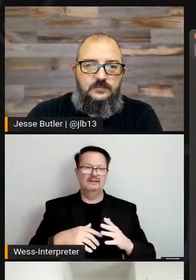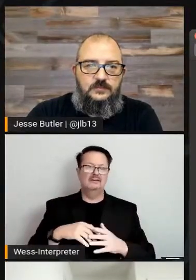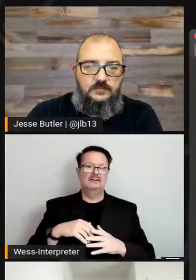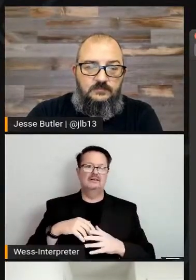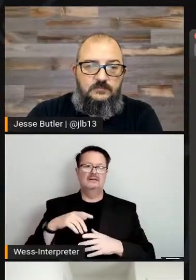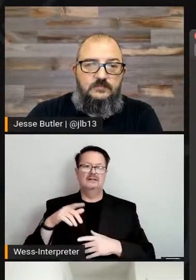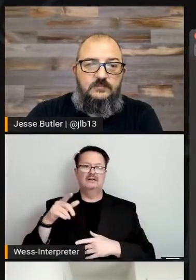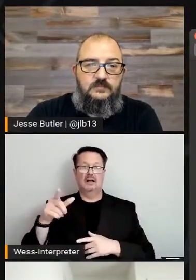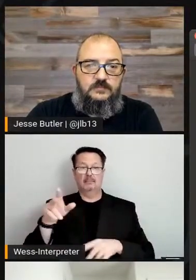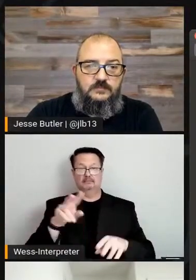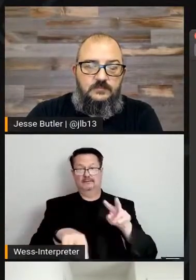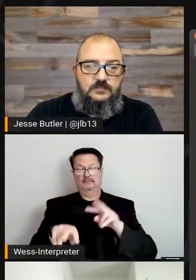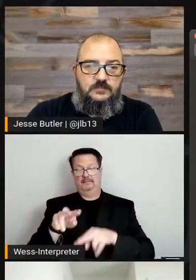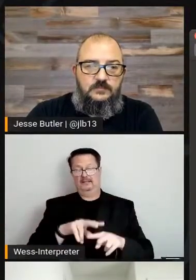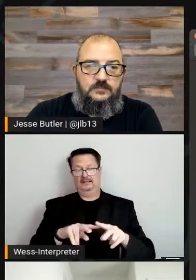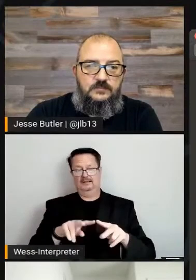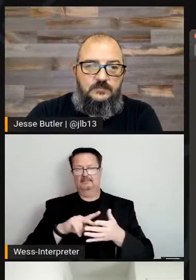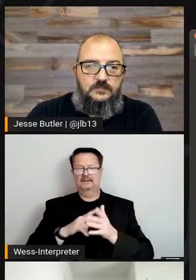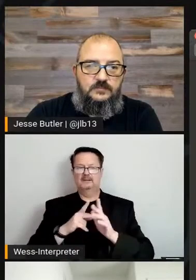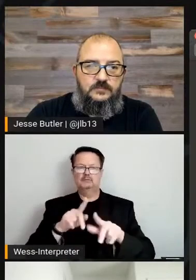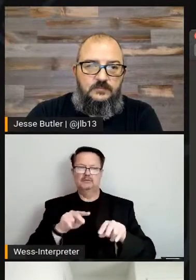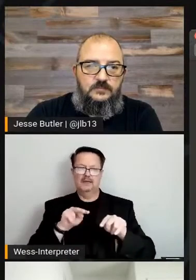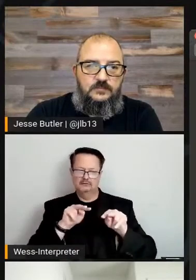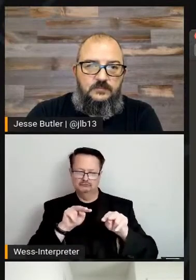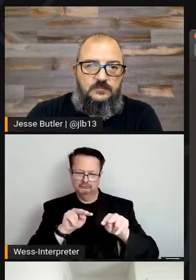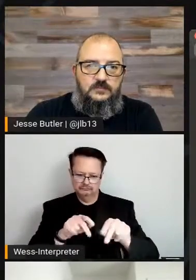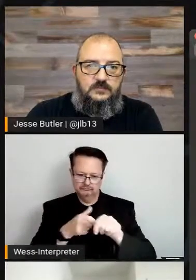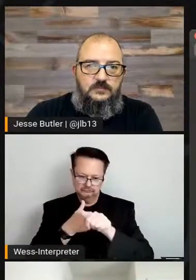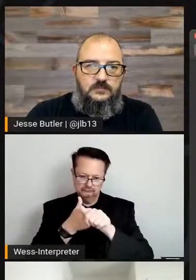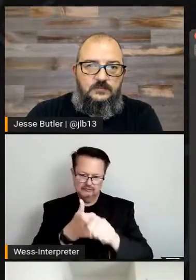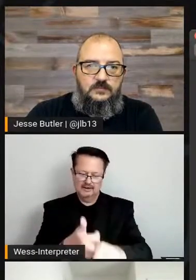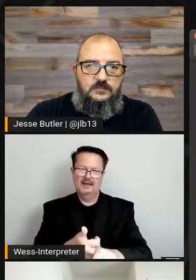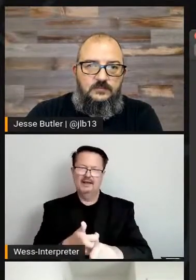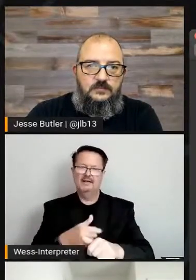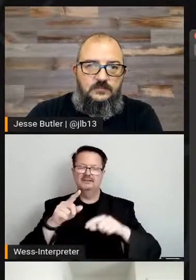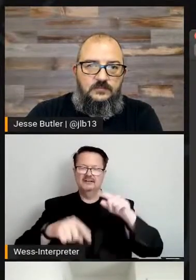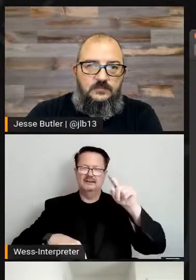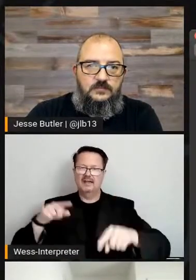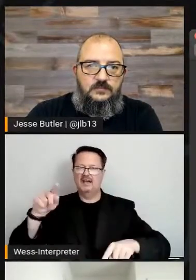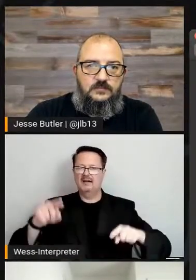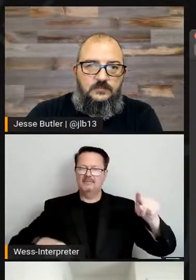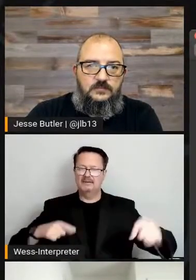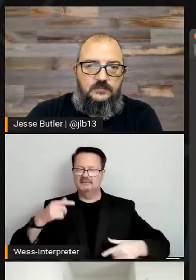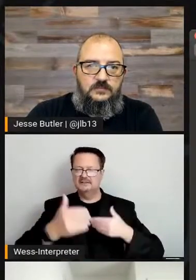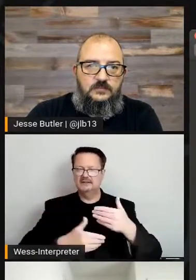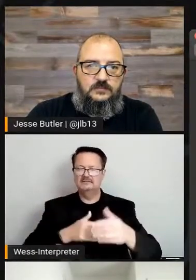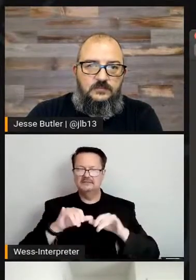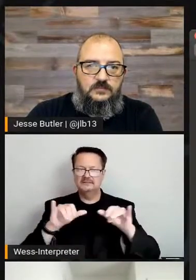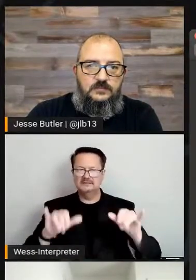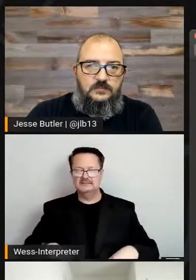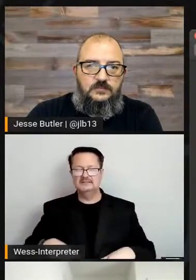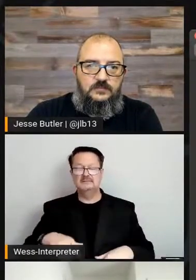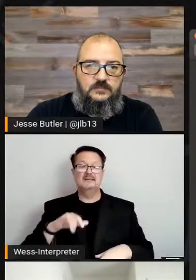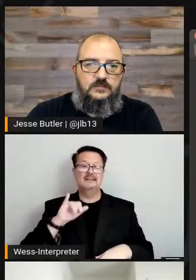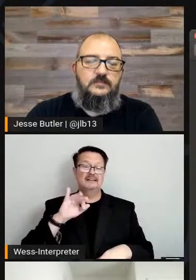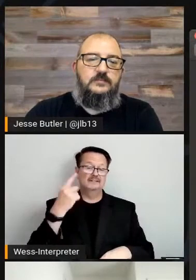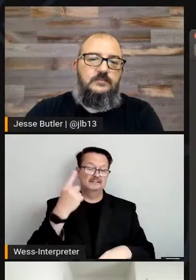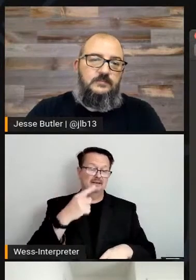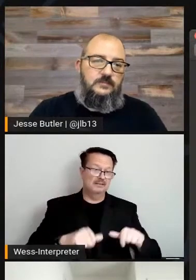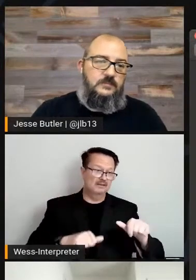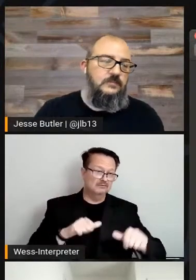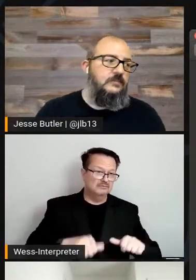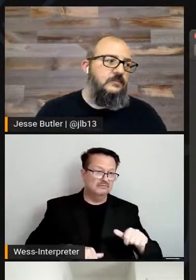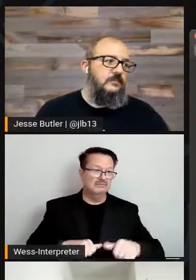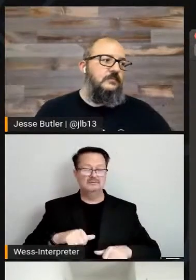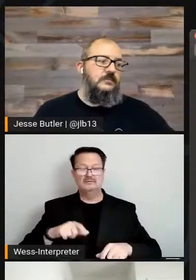to track the dynamic states of the system, taking into account uncertainty and variation in behavior,